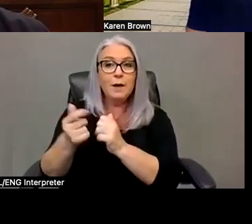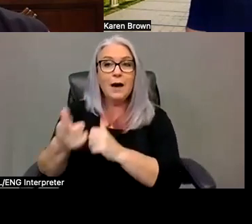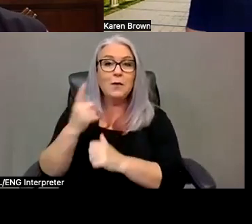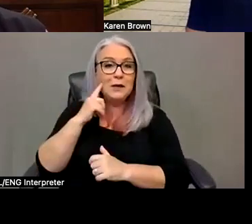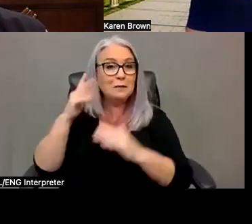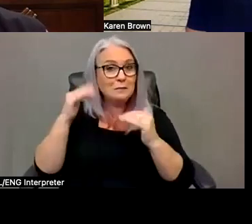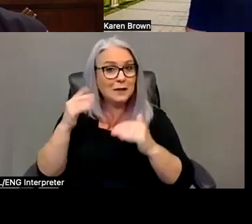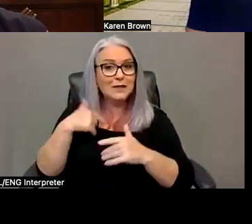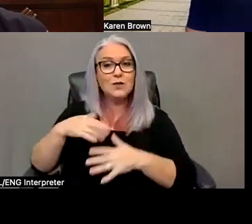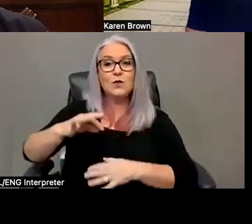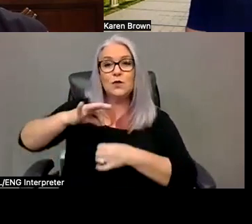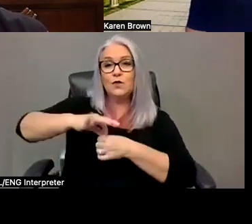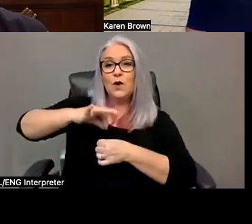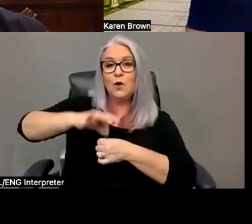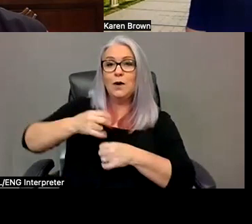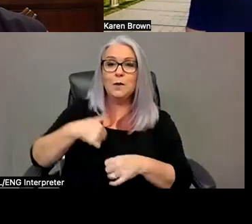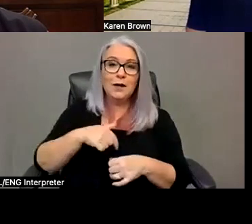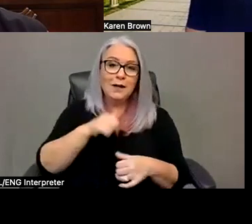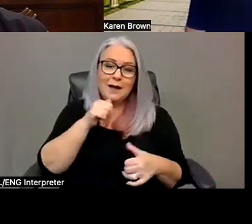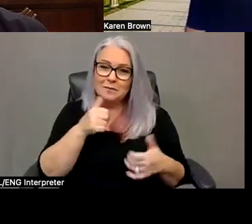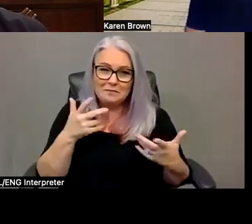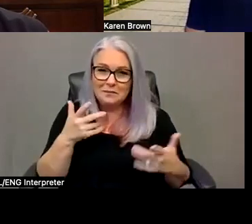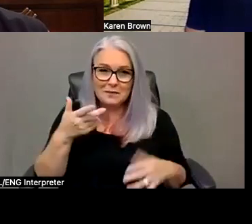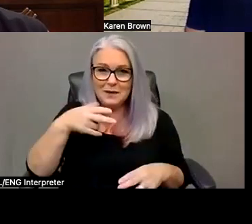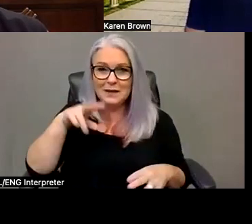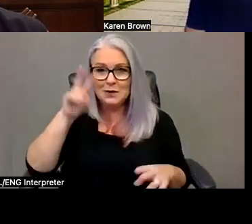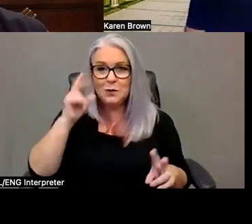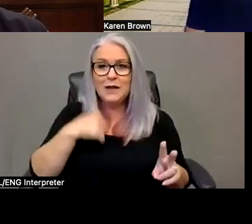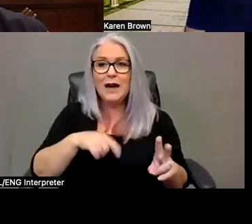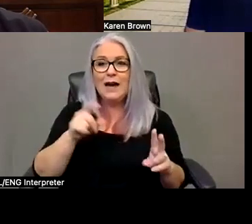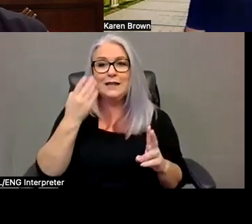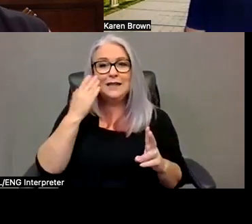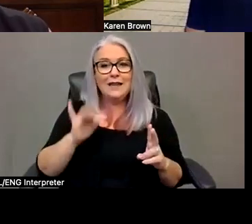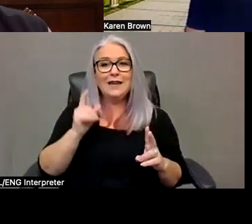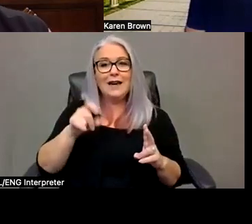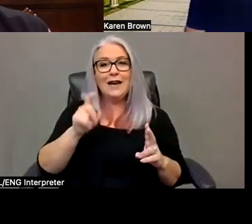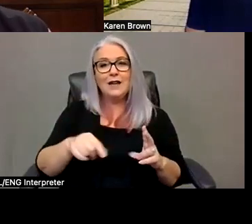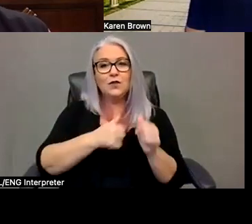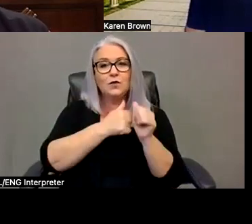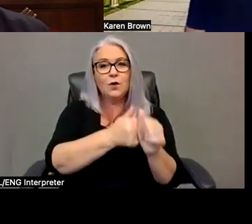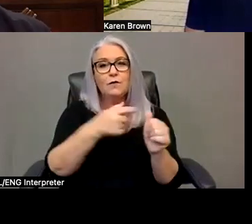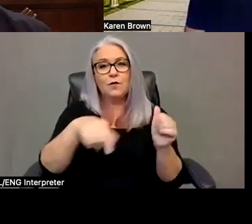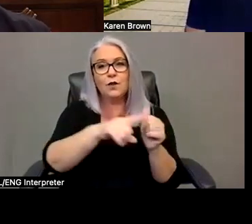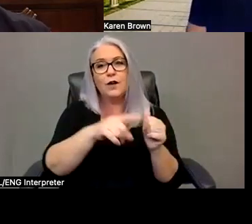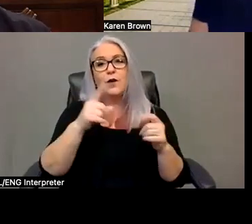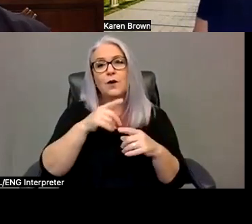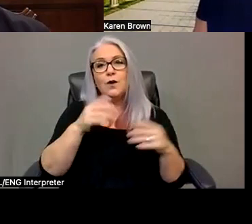them. I might have been naive, but I wasn't stupid. I didn't think that I had to march to their orders. So that is